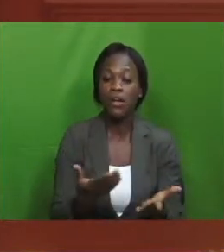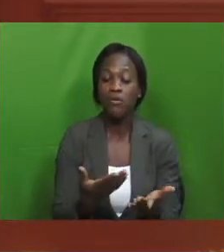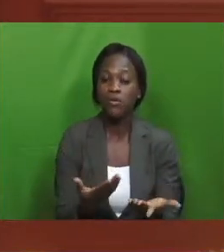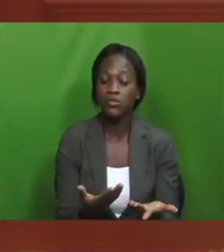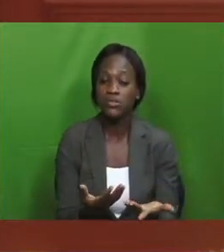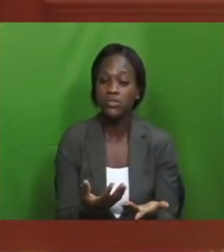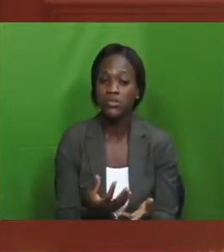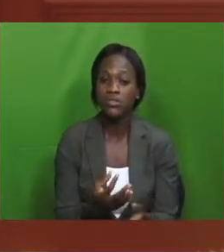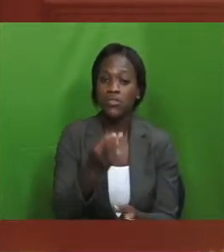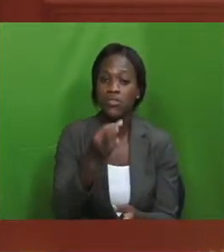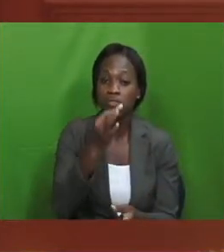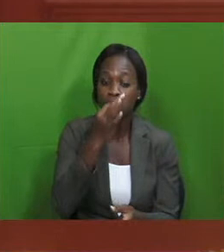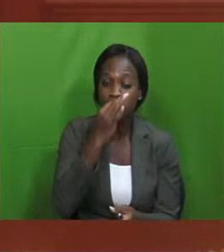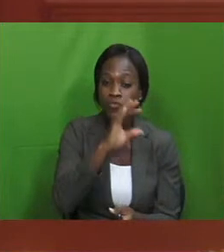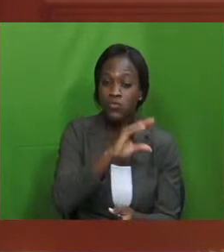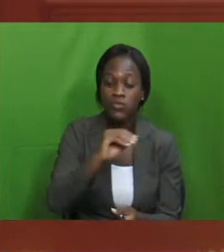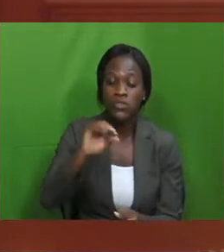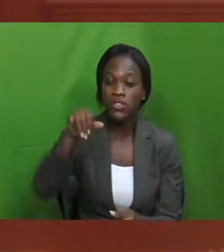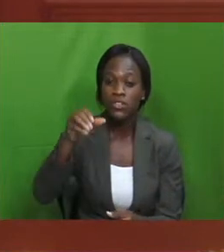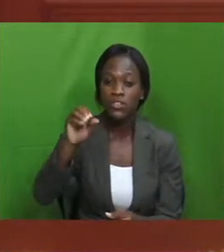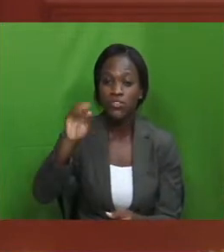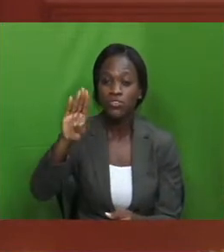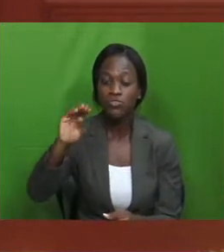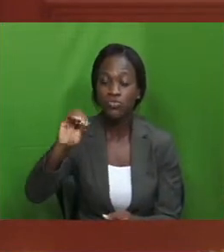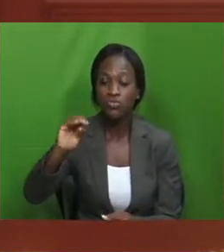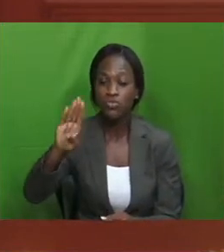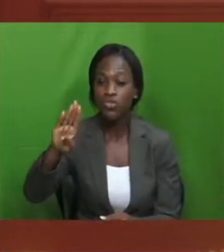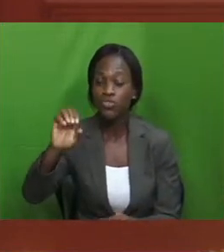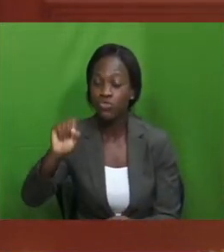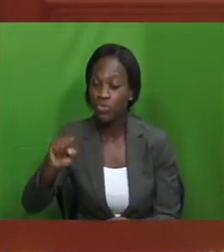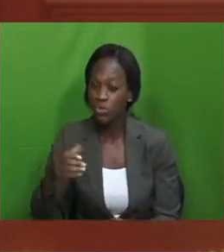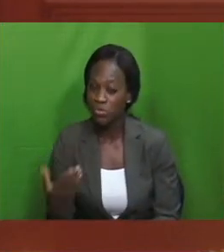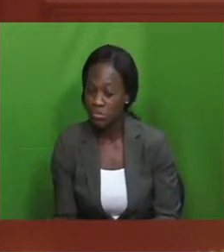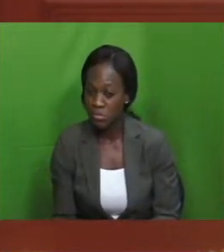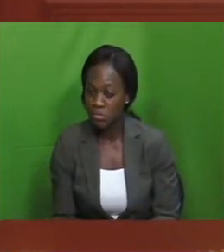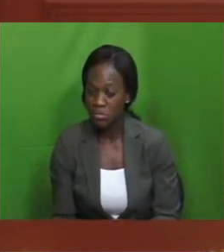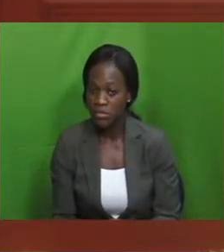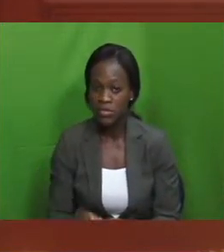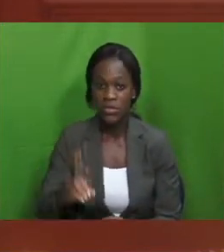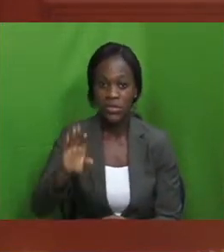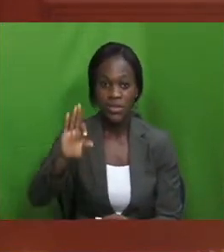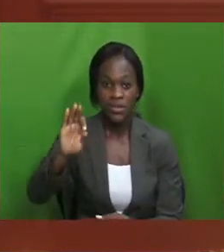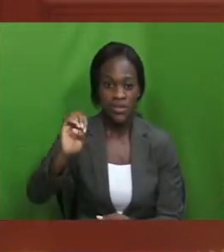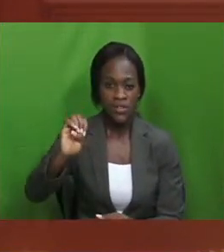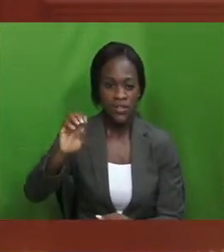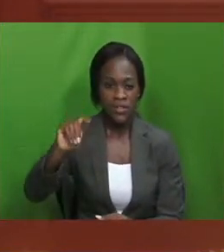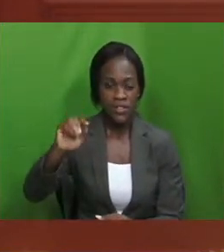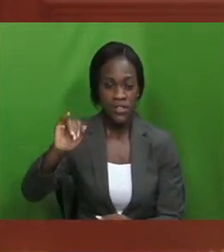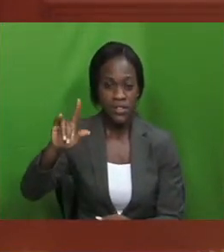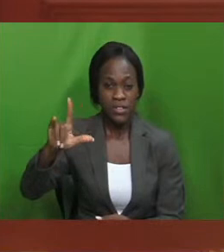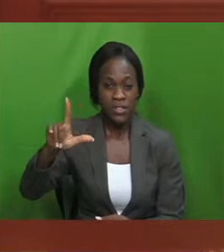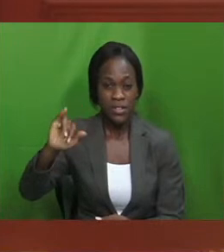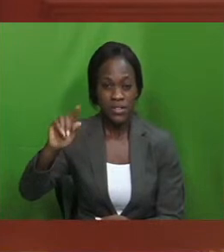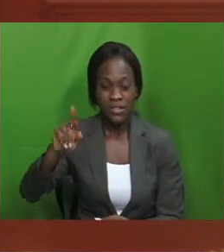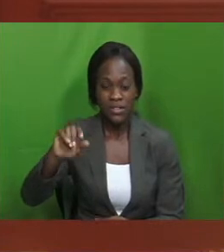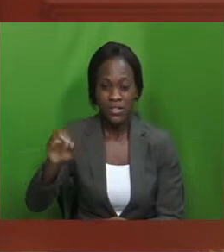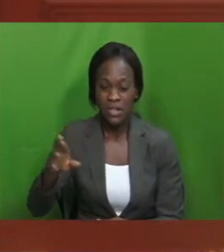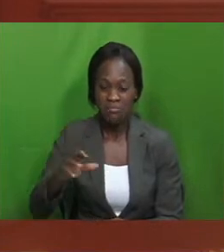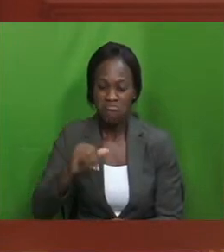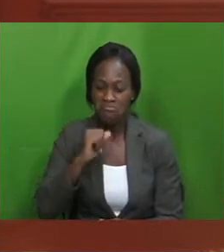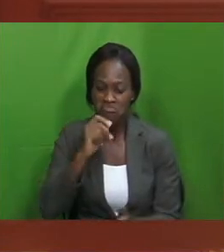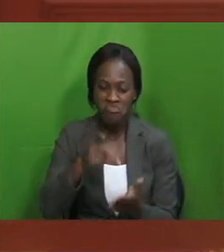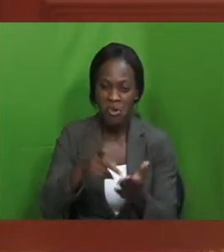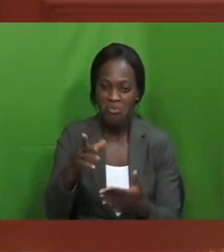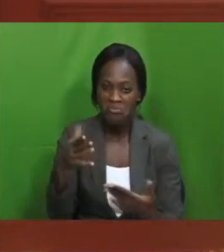Fertilizer supplies have not been paid for. Farmers are yearning and looking for support by way of fertilizer, which is